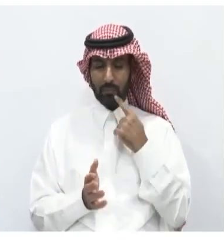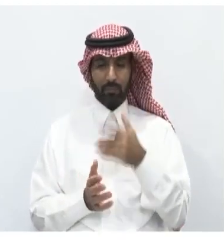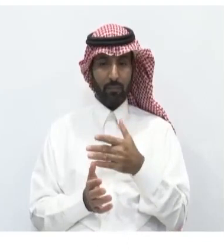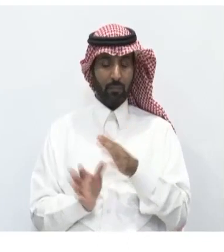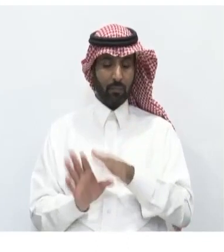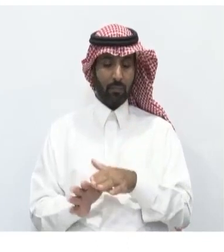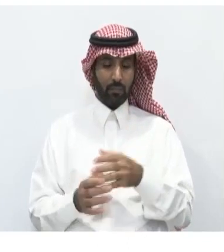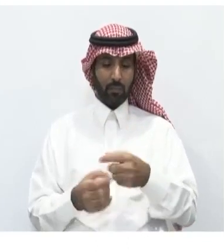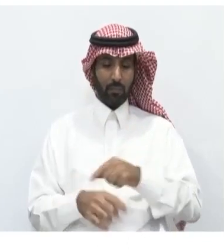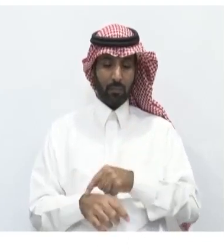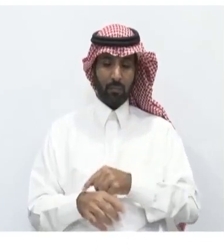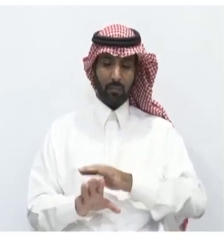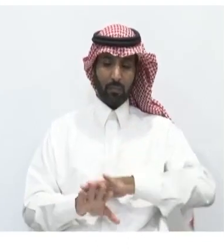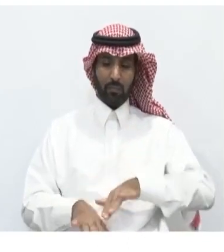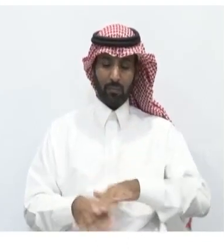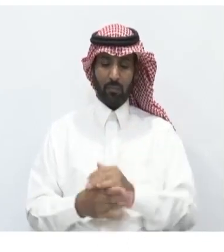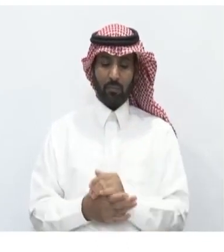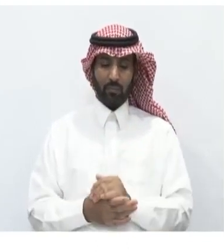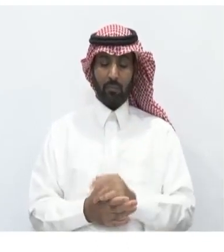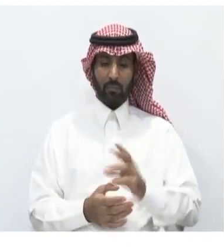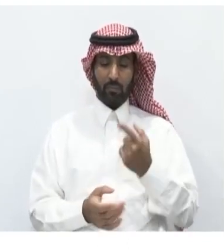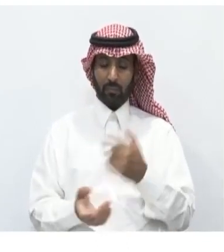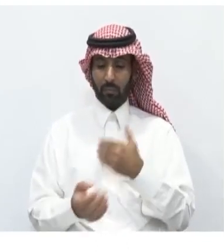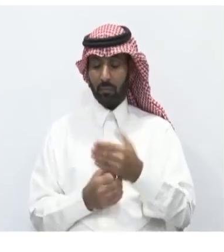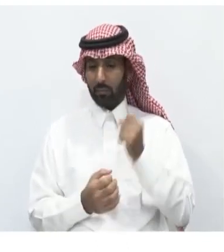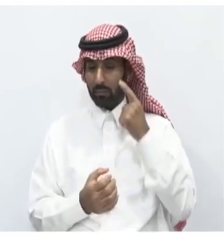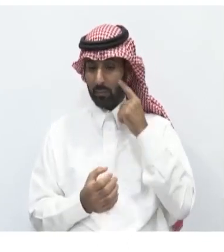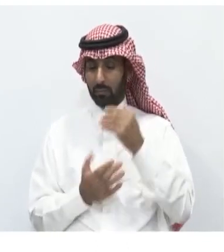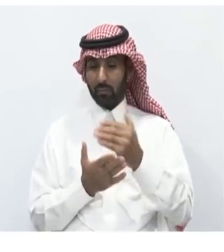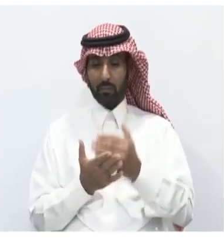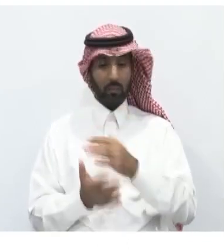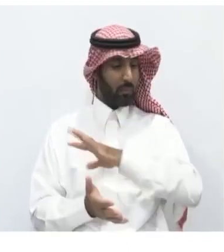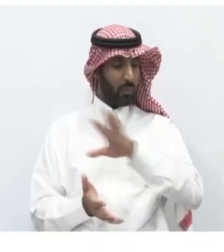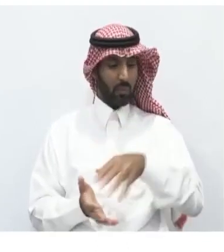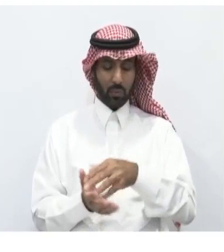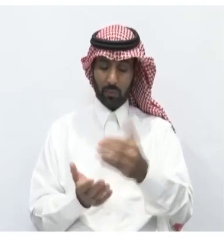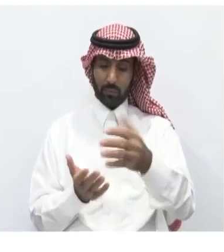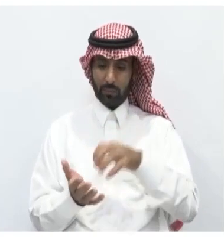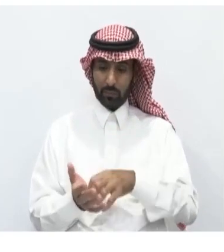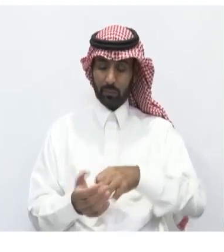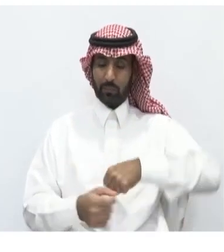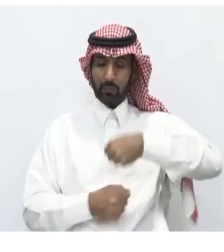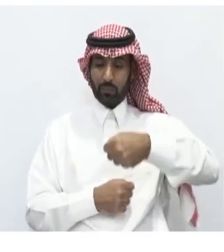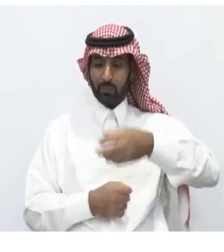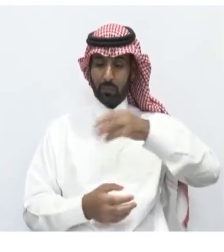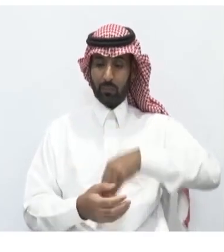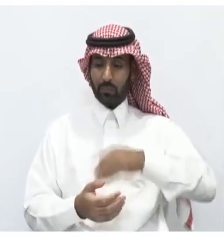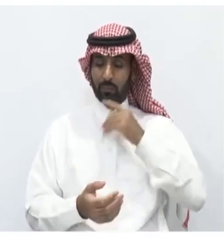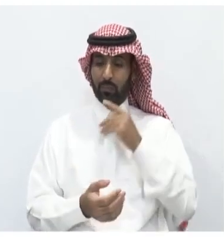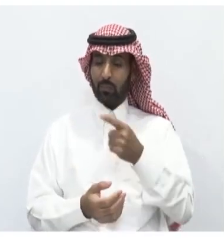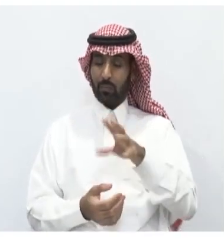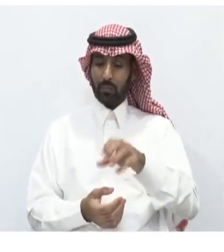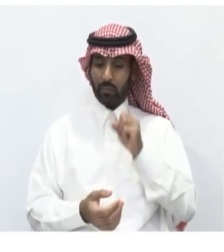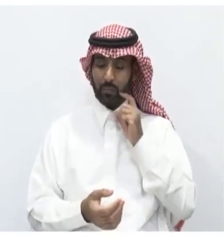you hadn't brought these things. One common backpacking tip is to pack everything you think you need, and then take out half of what